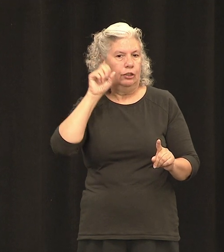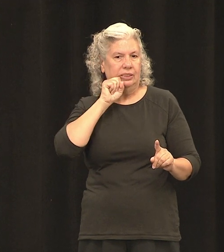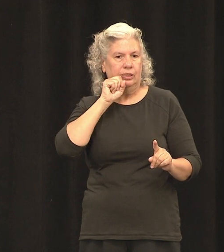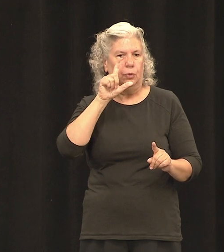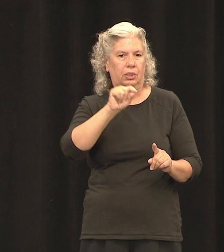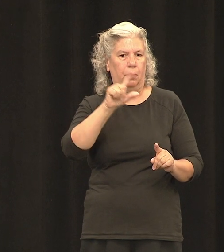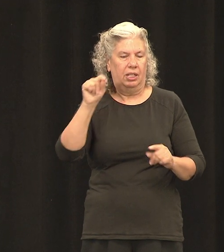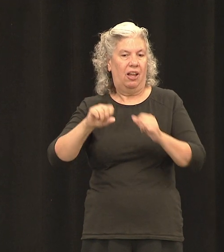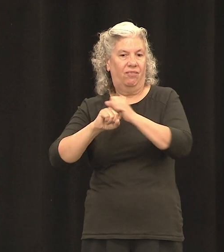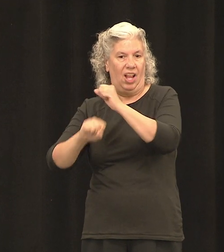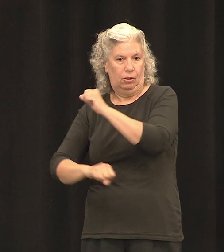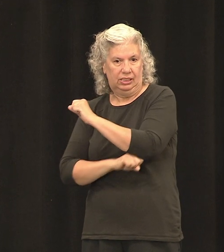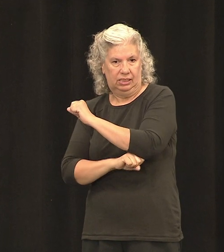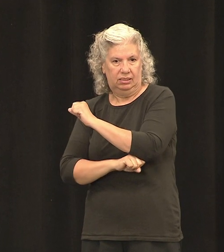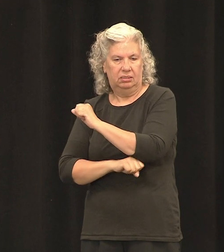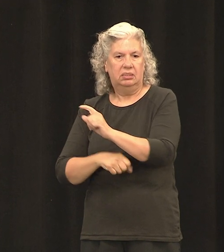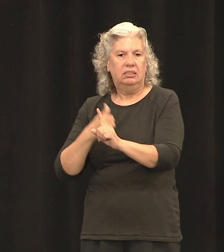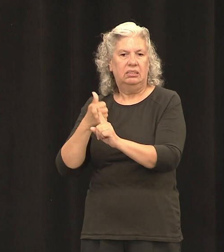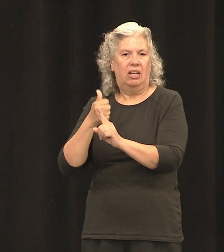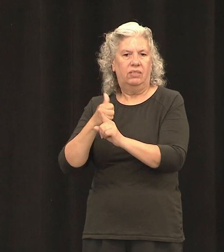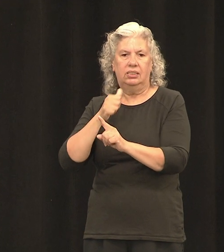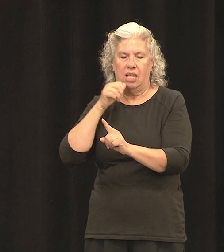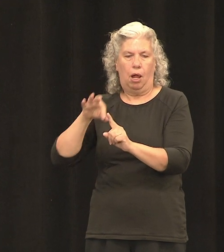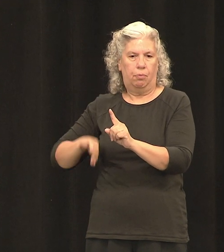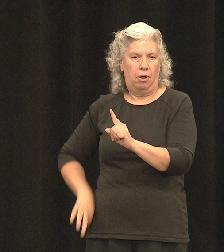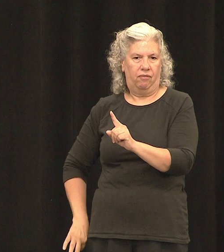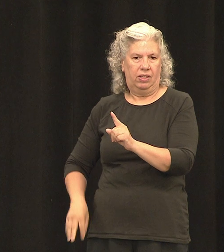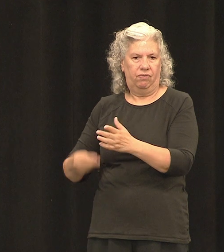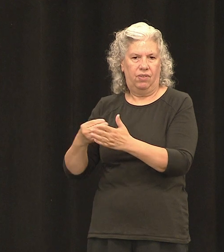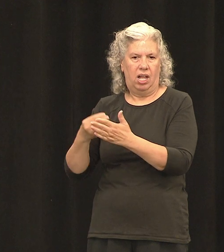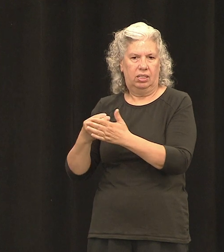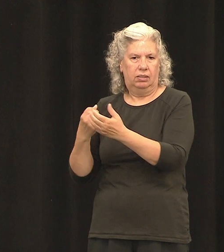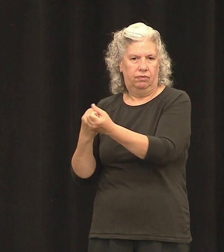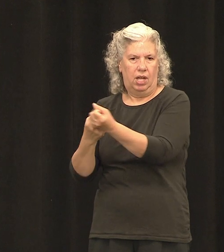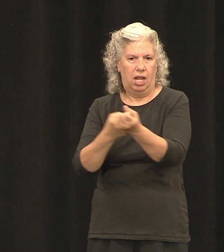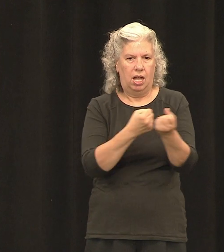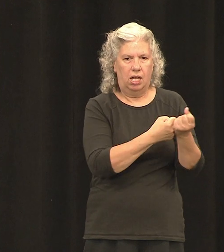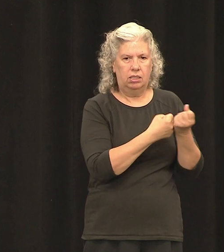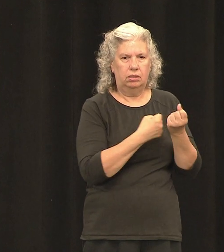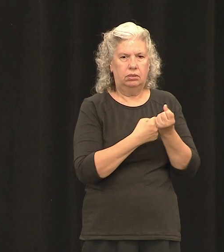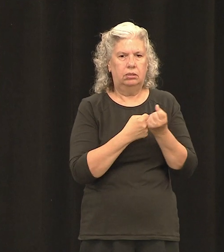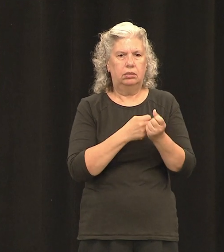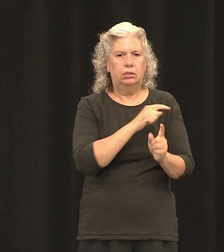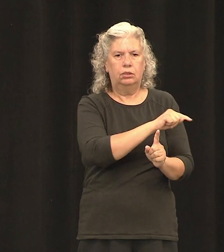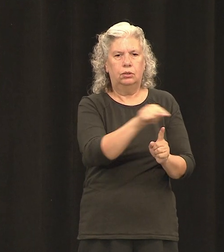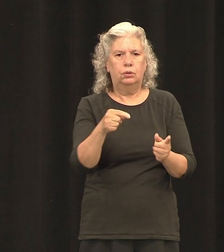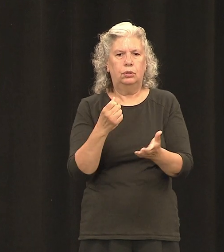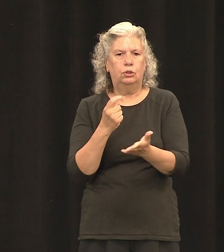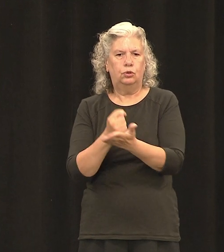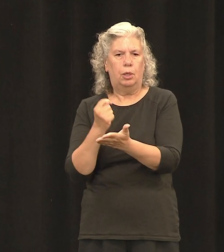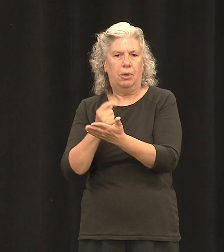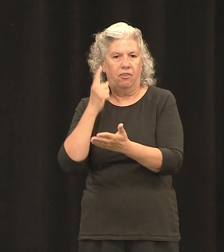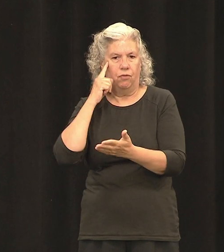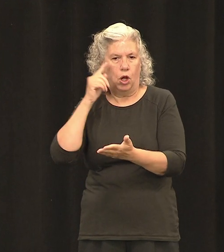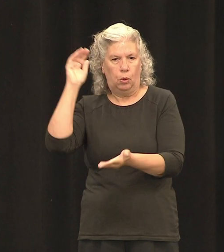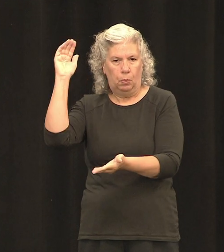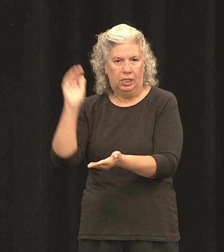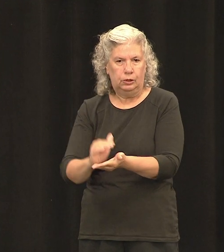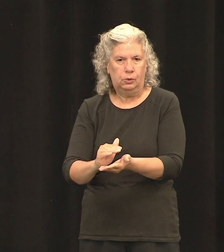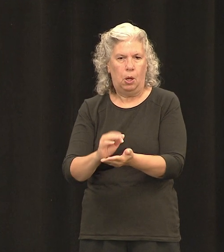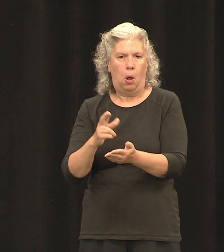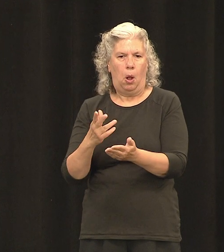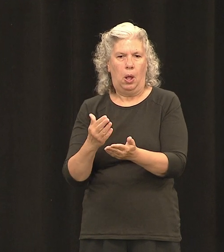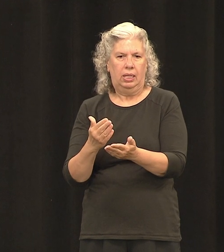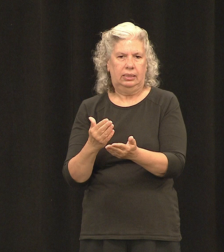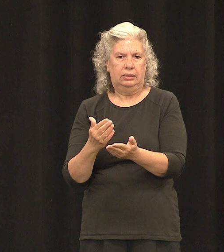find treatments to slow, stop, or reverse the degeneration of sight caused by Usher syndrome and retinitis